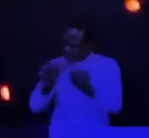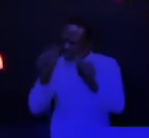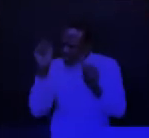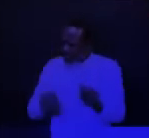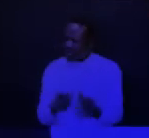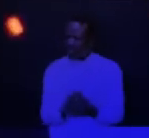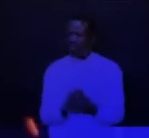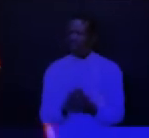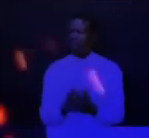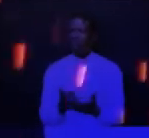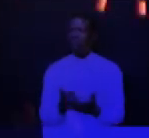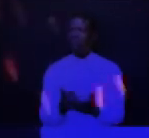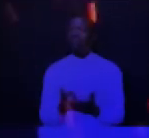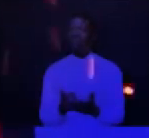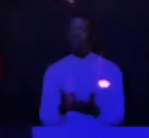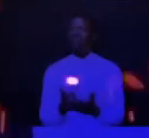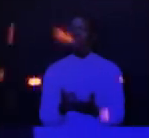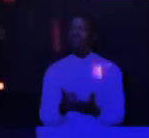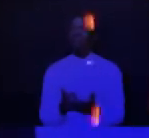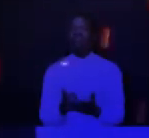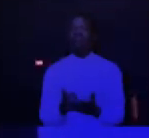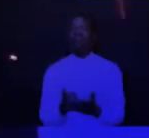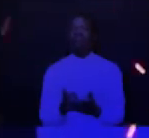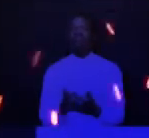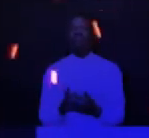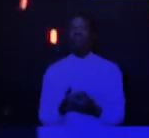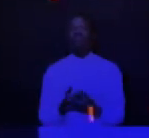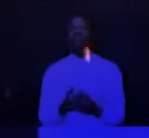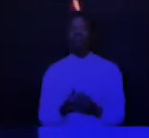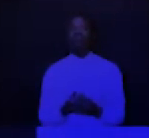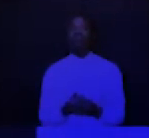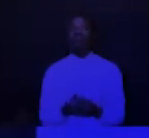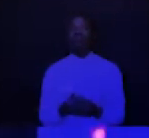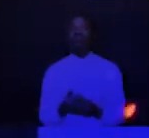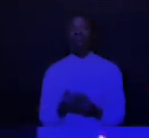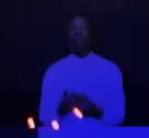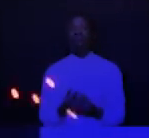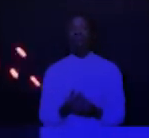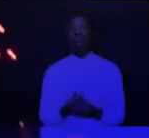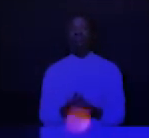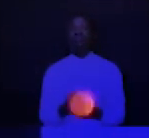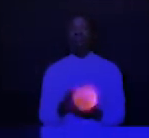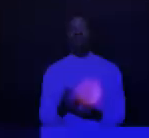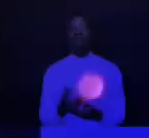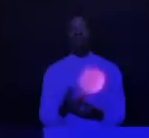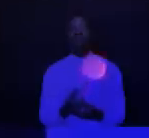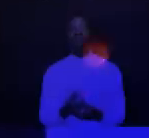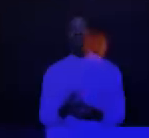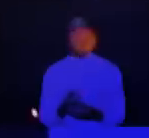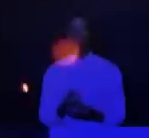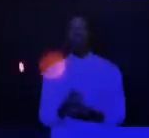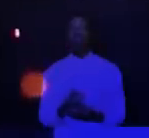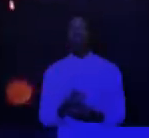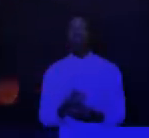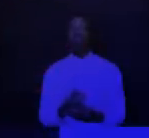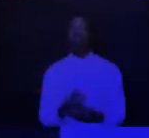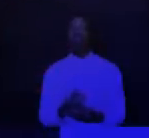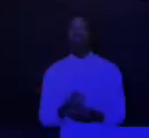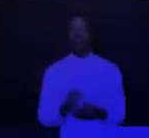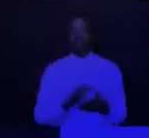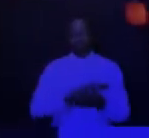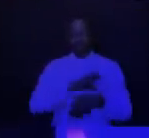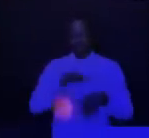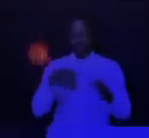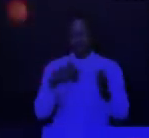adenti na wagya onyankopon fie yi na me boaboa won ano me di won esisi won dibre.